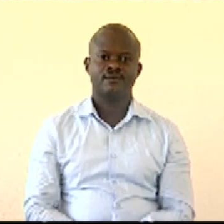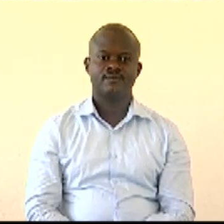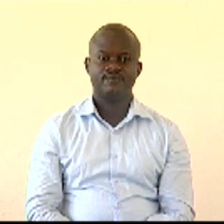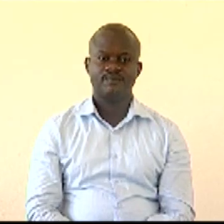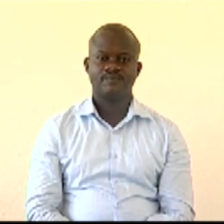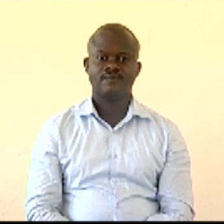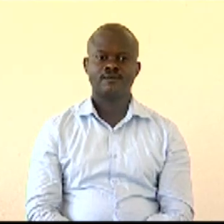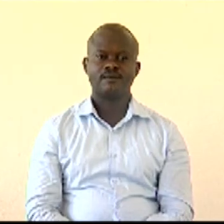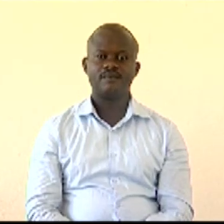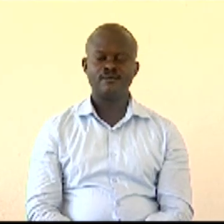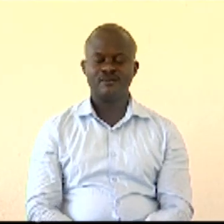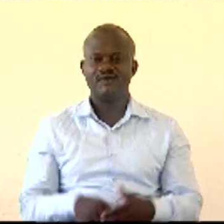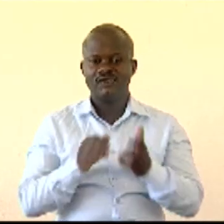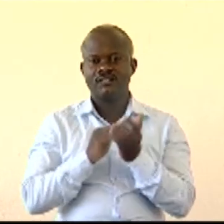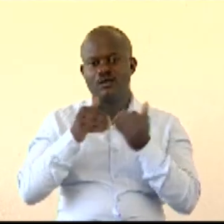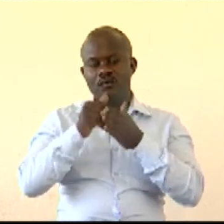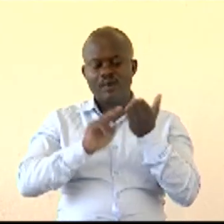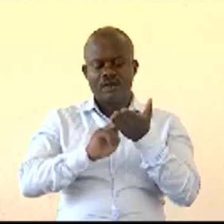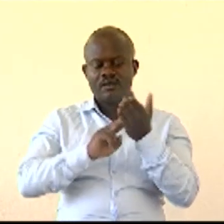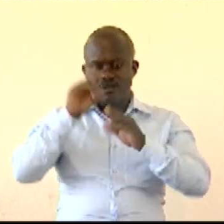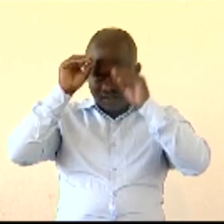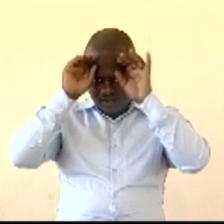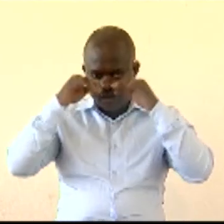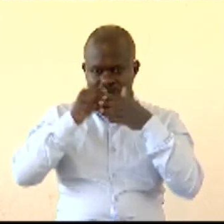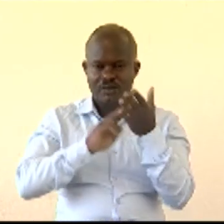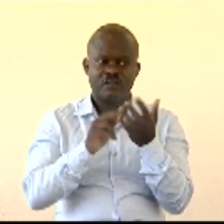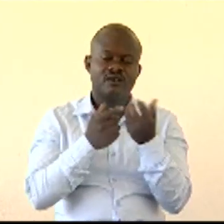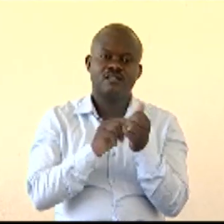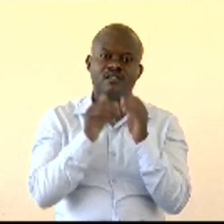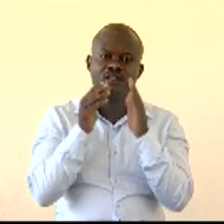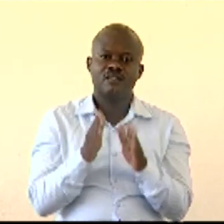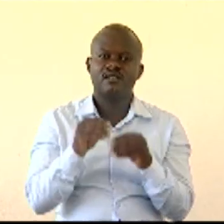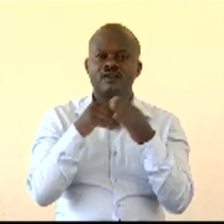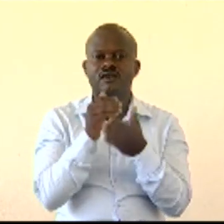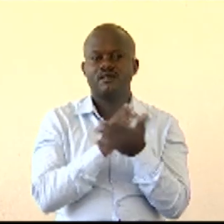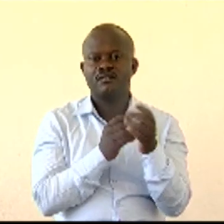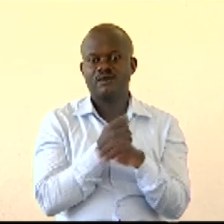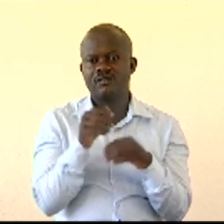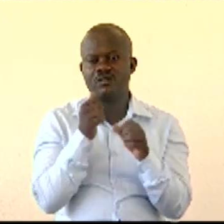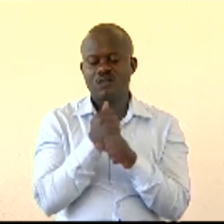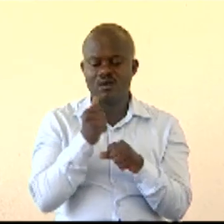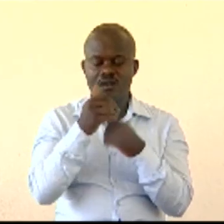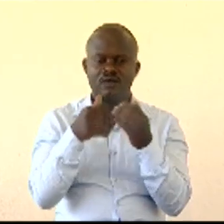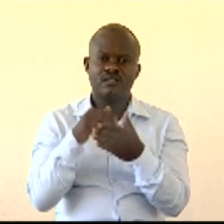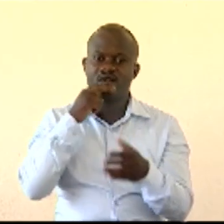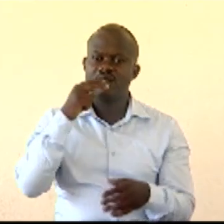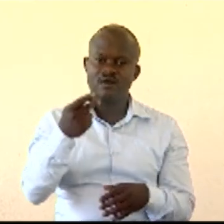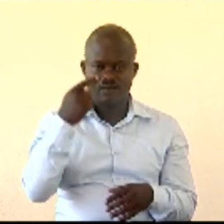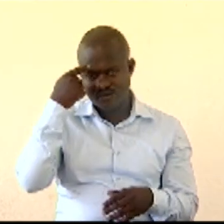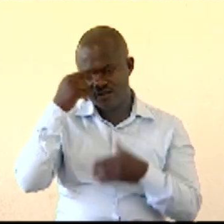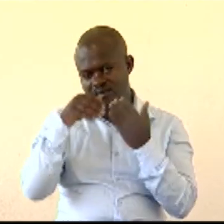You also have to learn how to use your calculators. So let me give you some seconds. you work out the answer